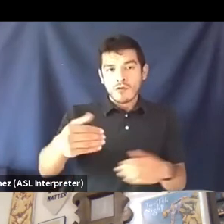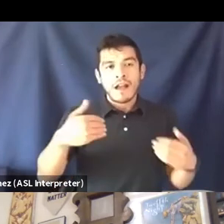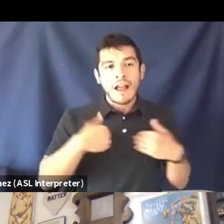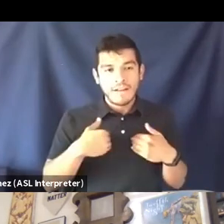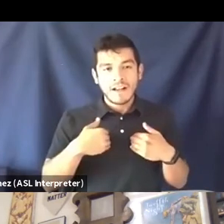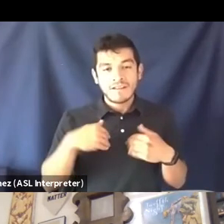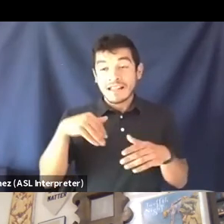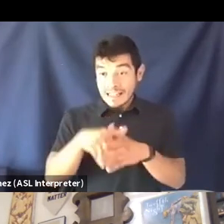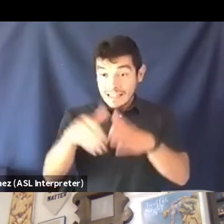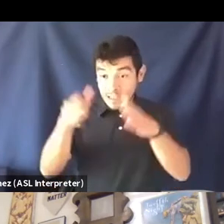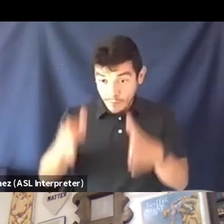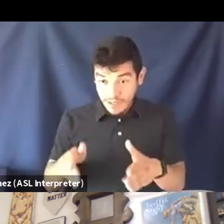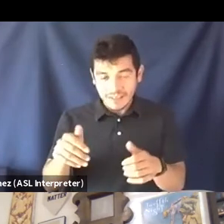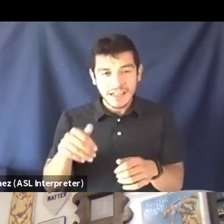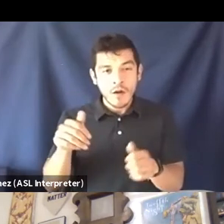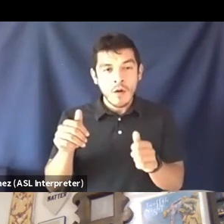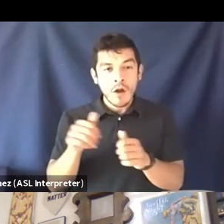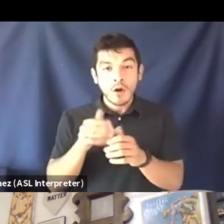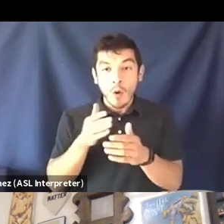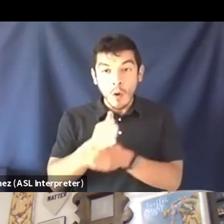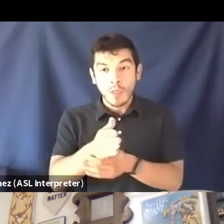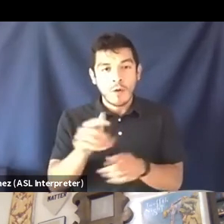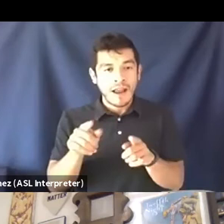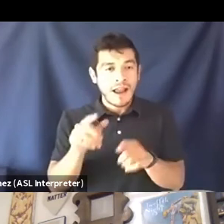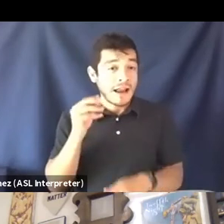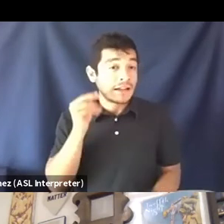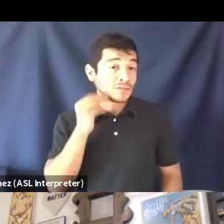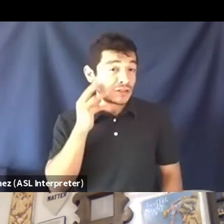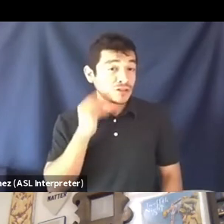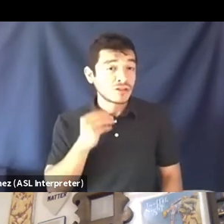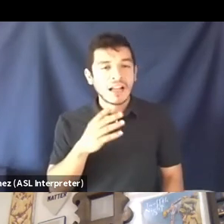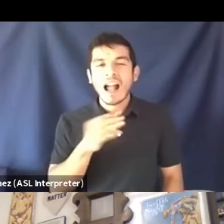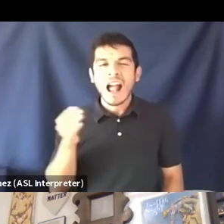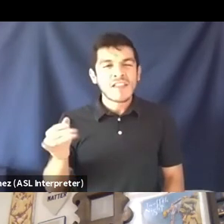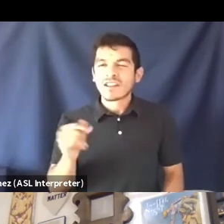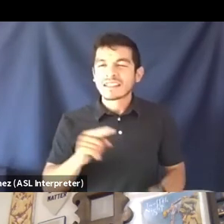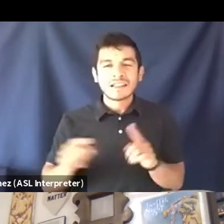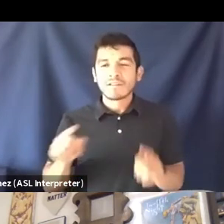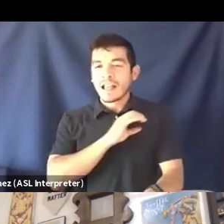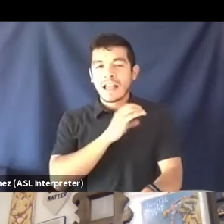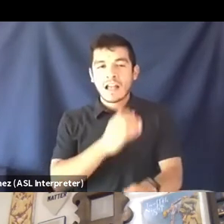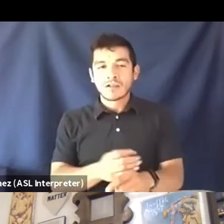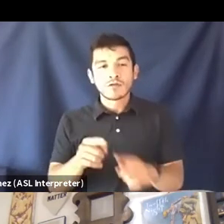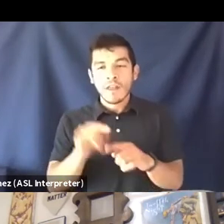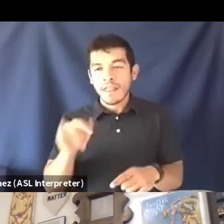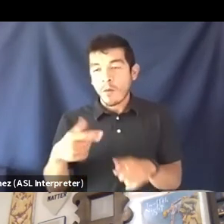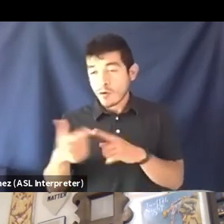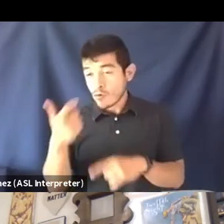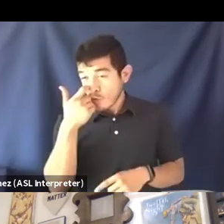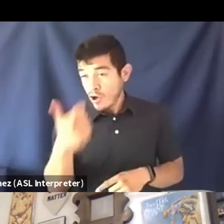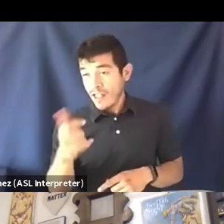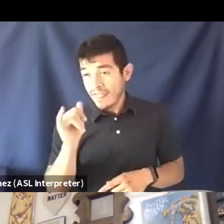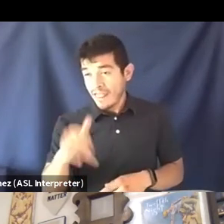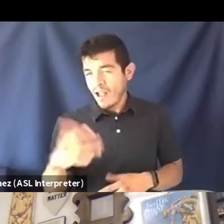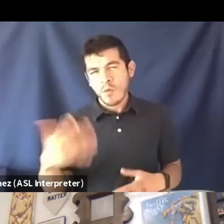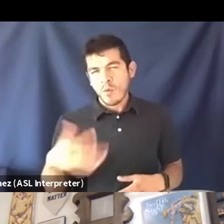you are in the present with a person going through an experience. And there's just a different energy to that when you watch it and you feel